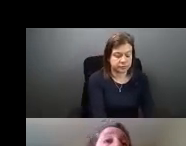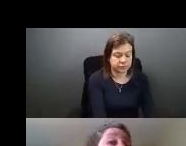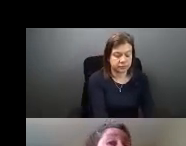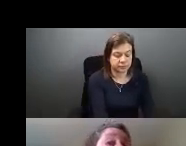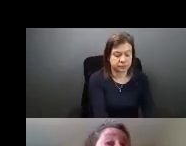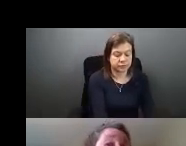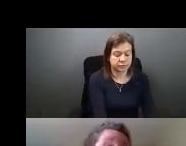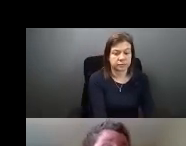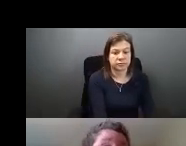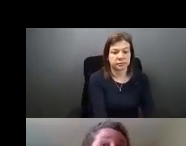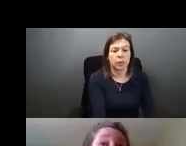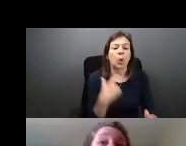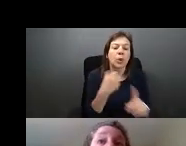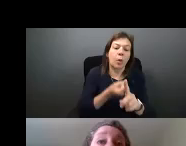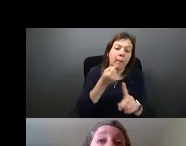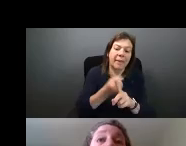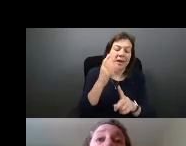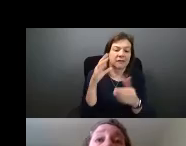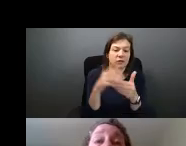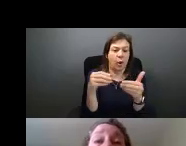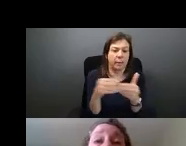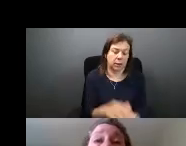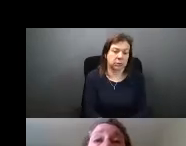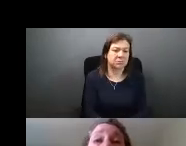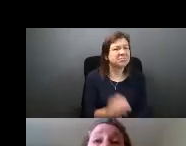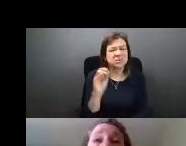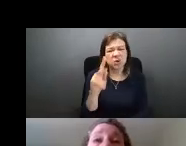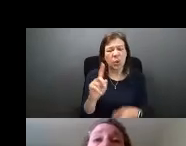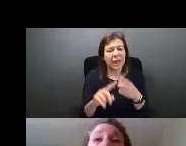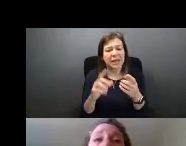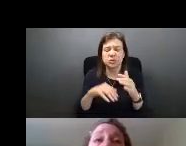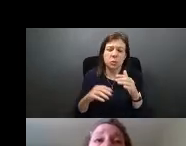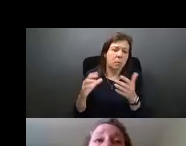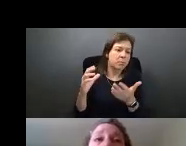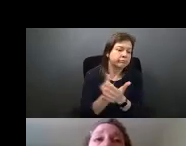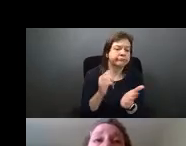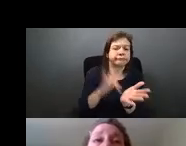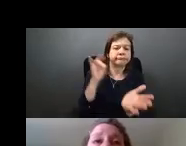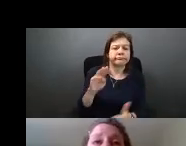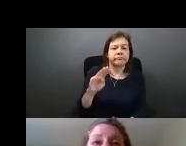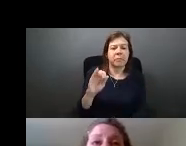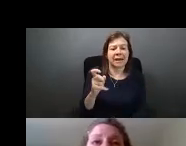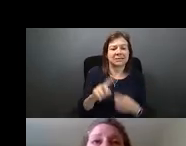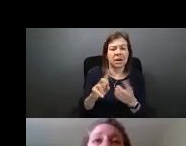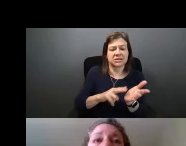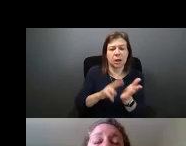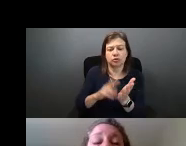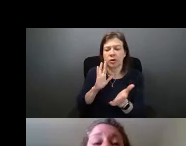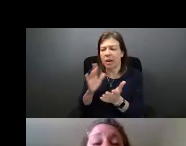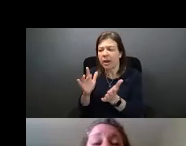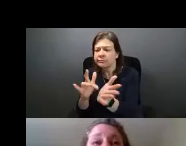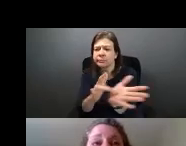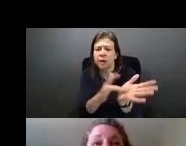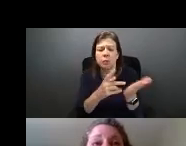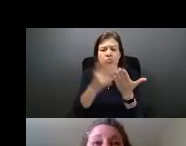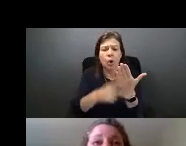We want bang for our buck. It's okay to maximize a contract by leveraging program partnerships and